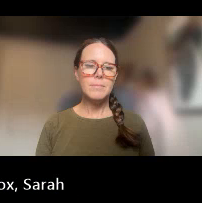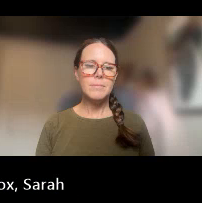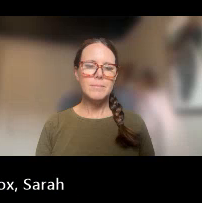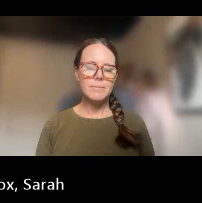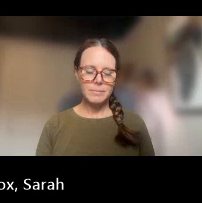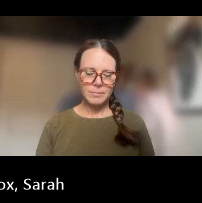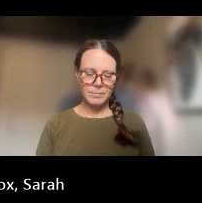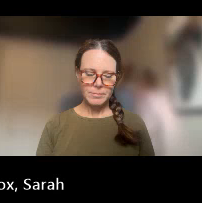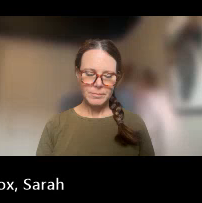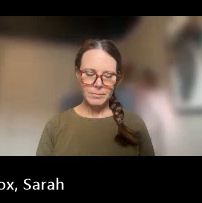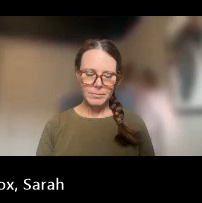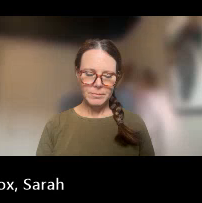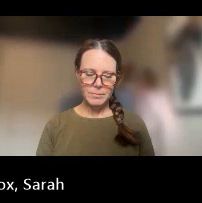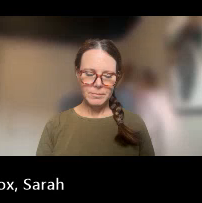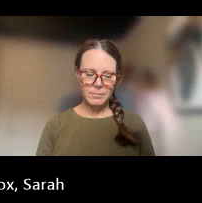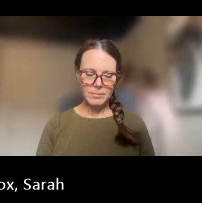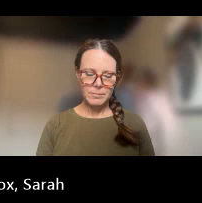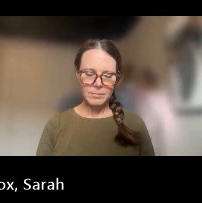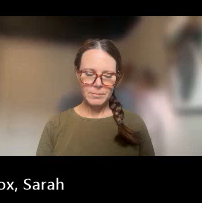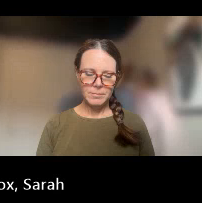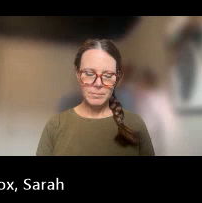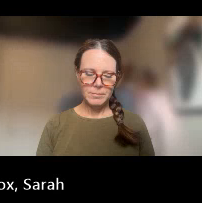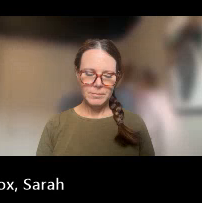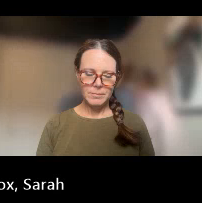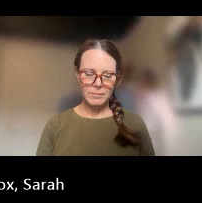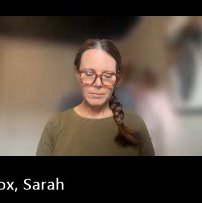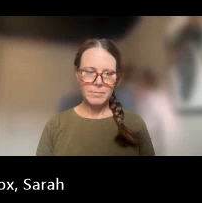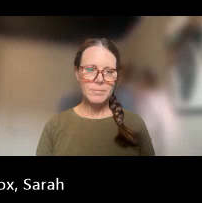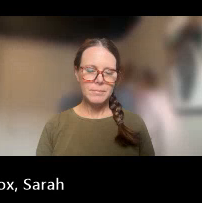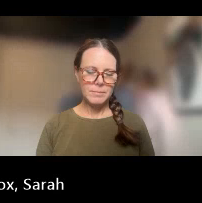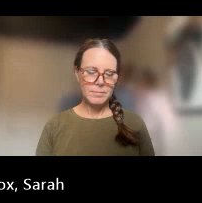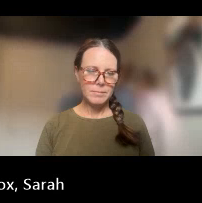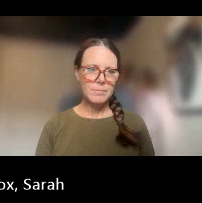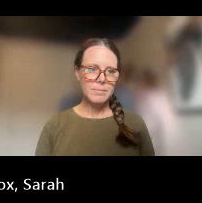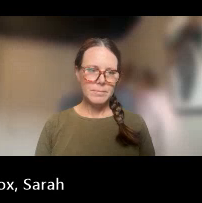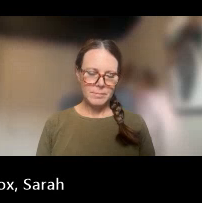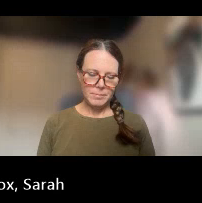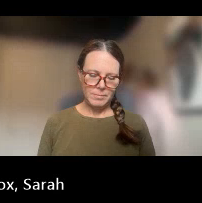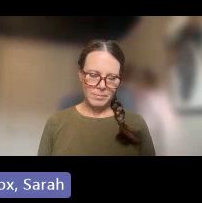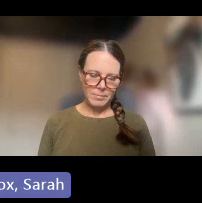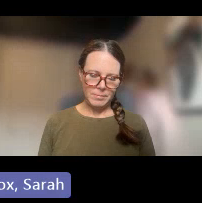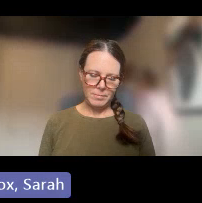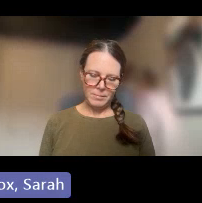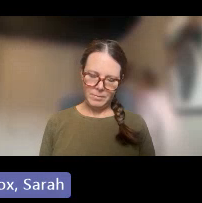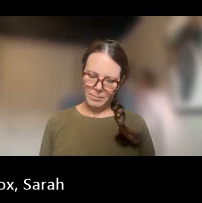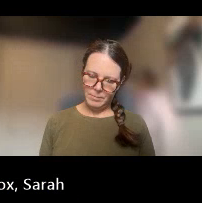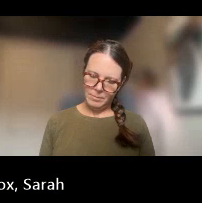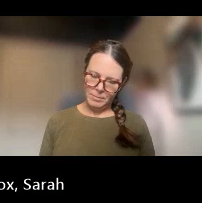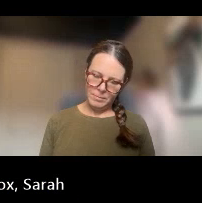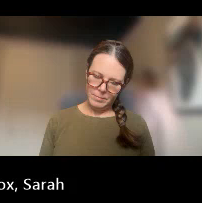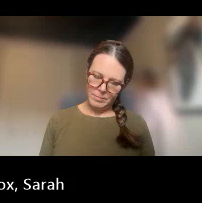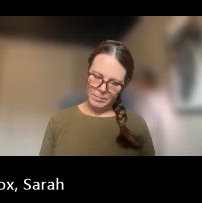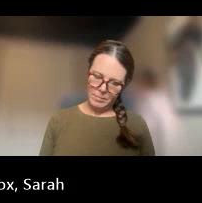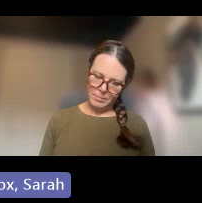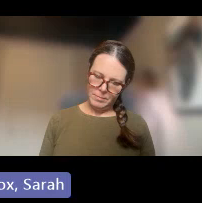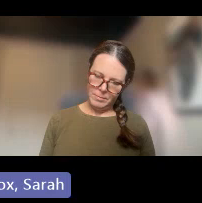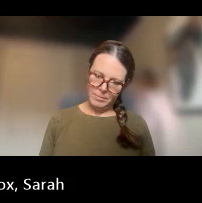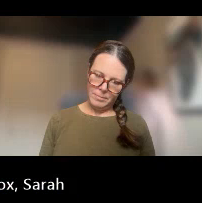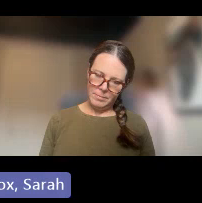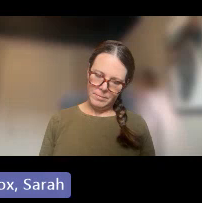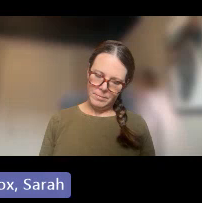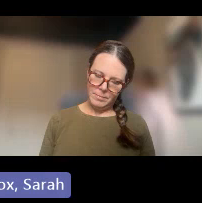So based on that information, I may vote one way and change it. But in years past too, I would say, like, we've had a couple people come in that I was